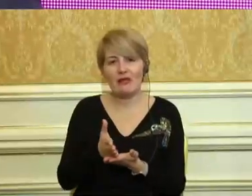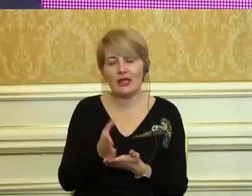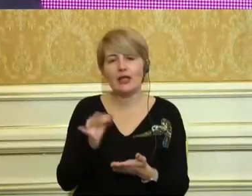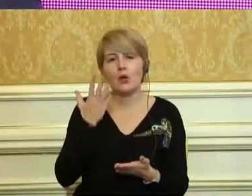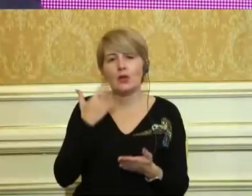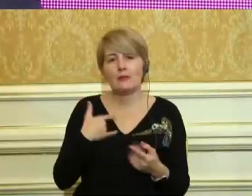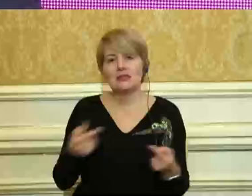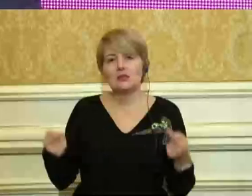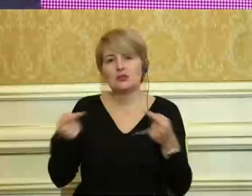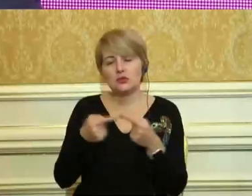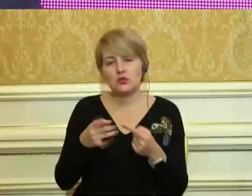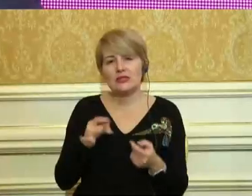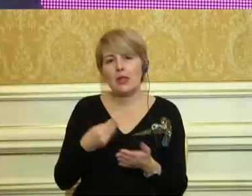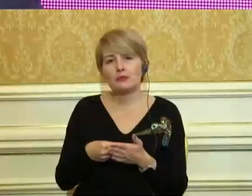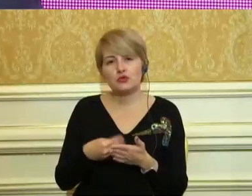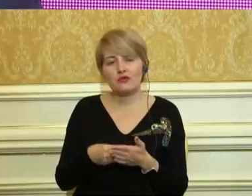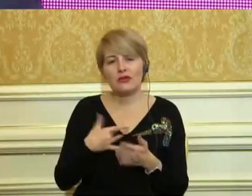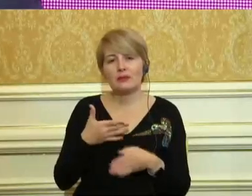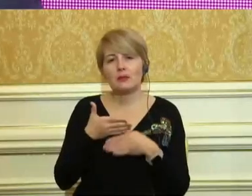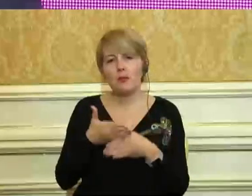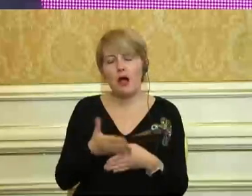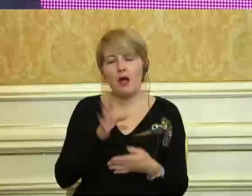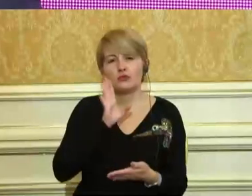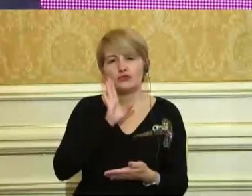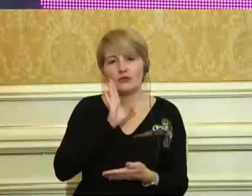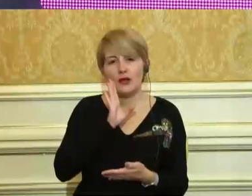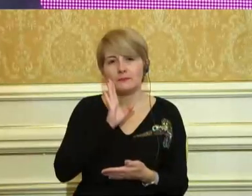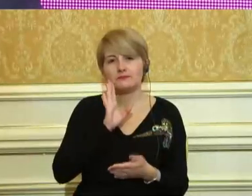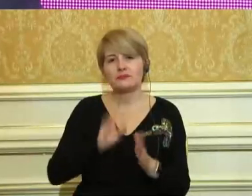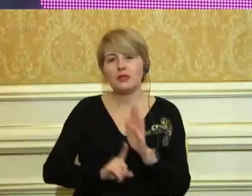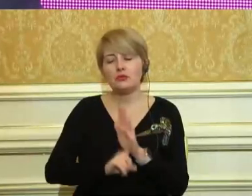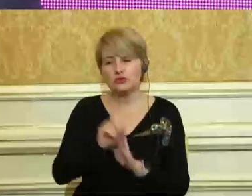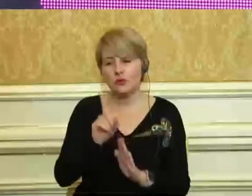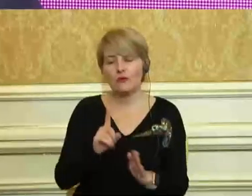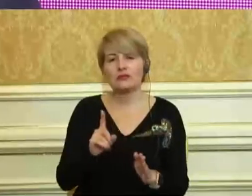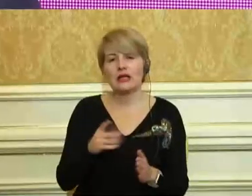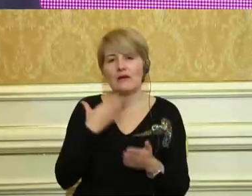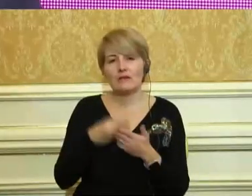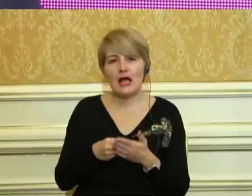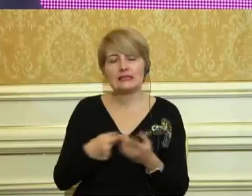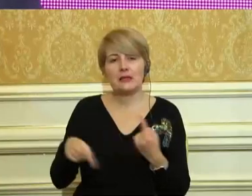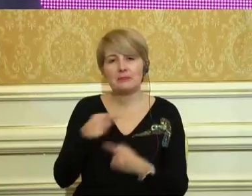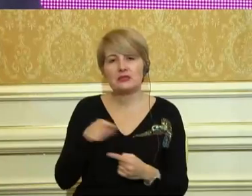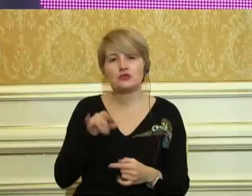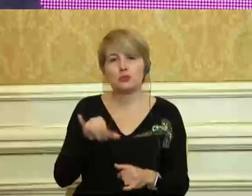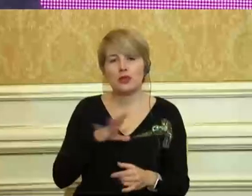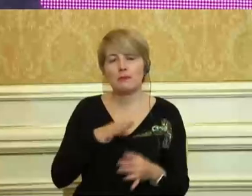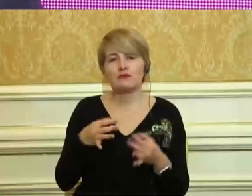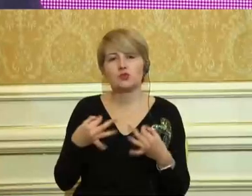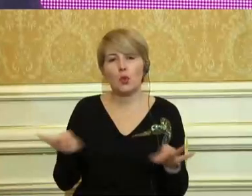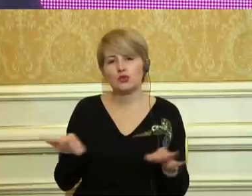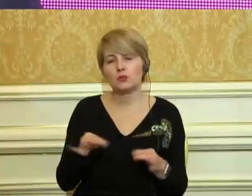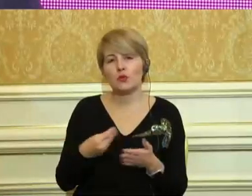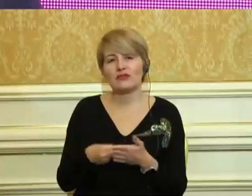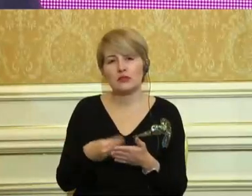helping women-led businesses grow, increasing access to capital, improving access to federal business innovation programming,